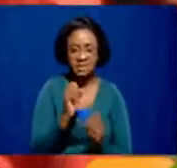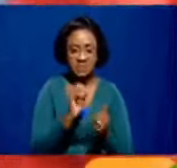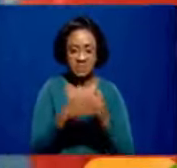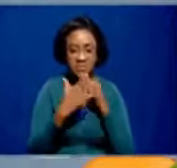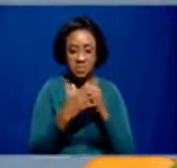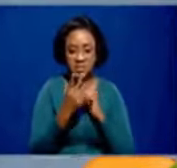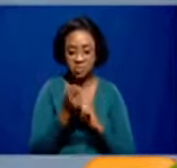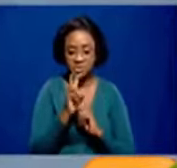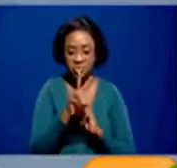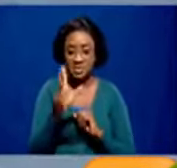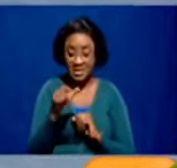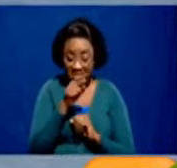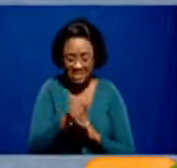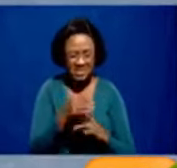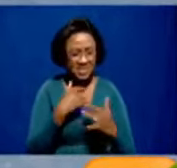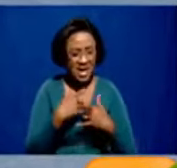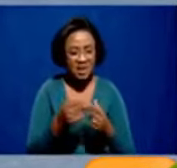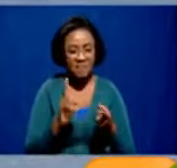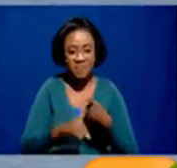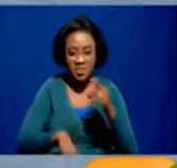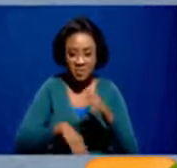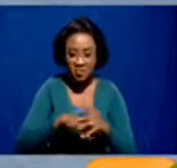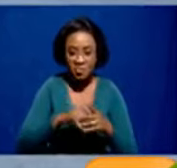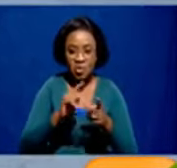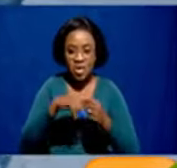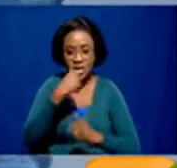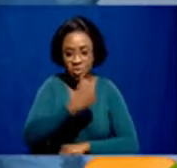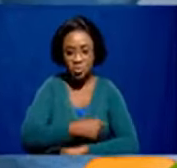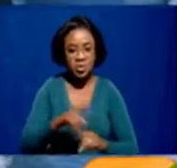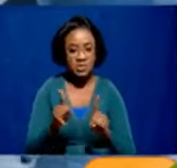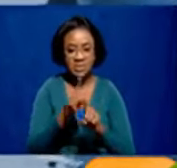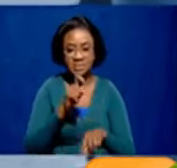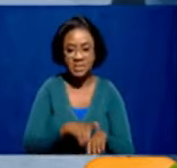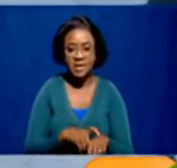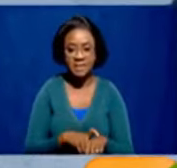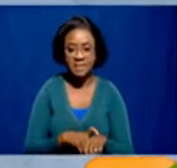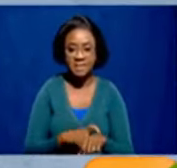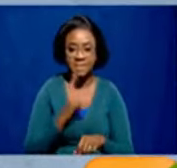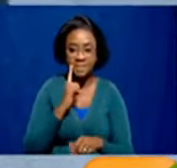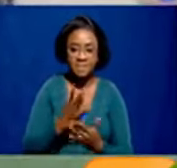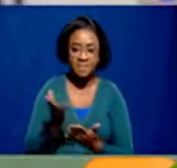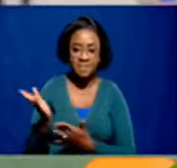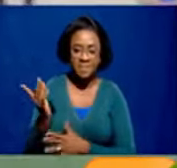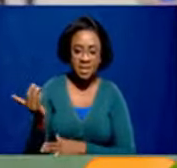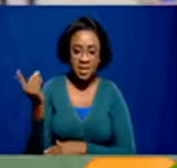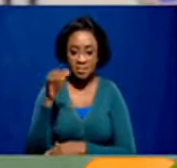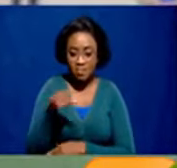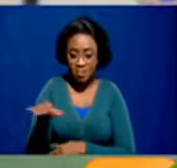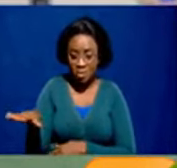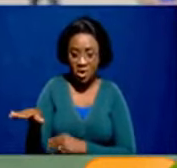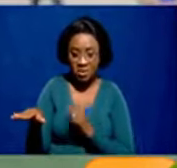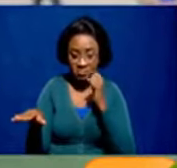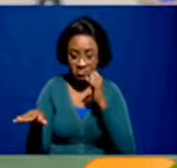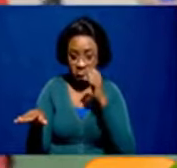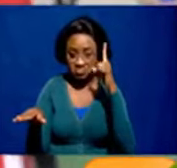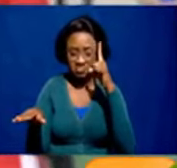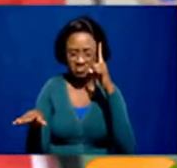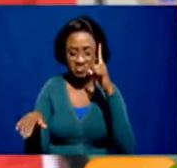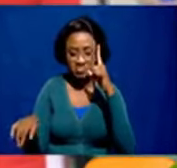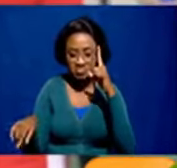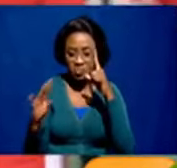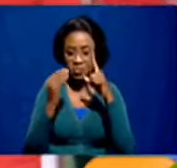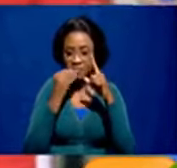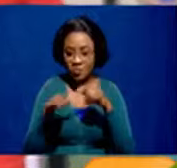is a proper academy that combines football and education. This is how their days look like. You wake up in the morning, go